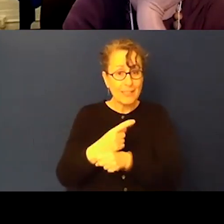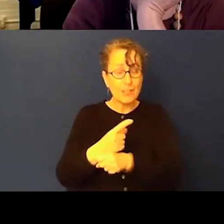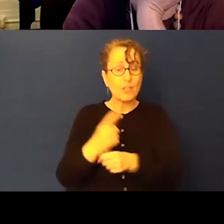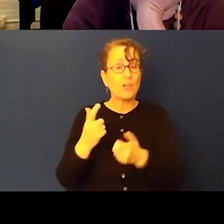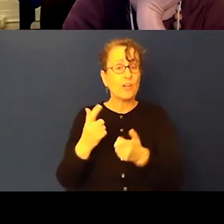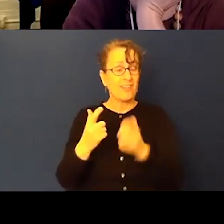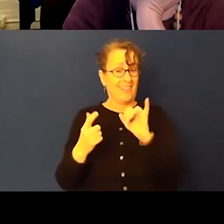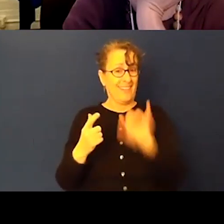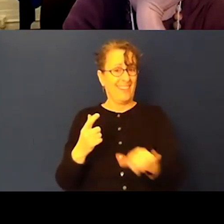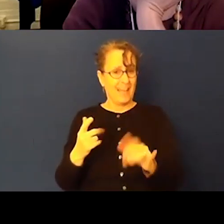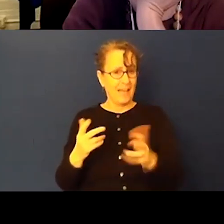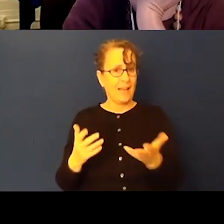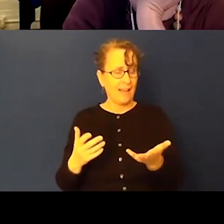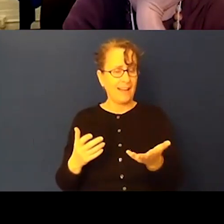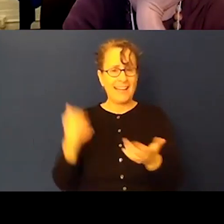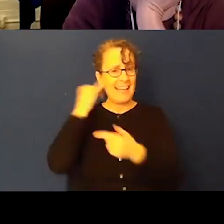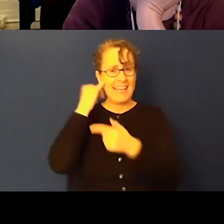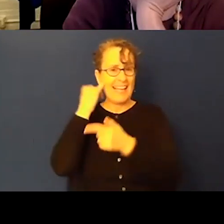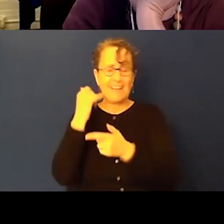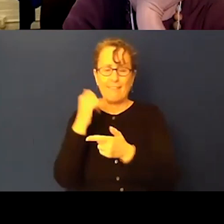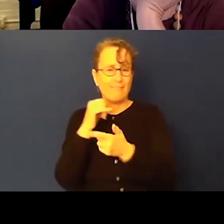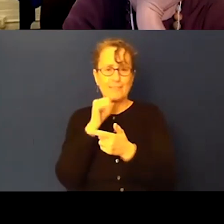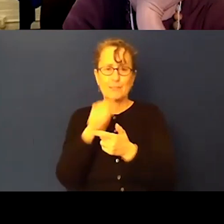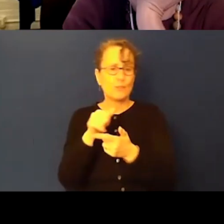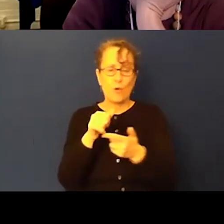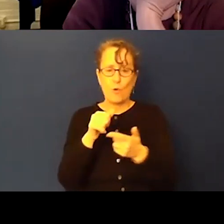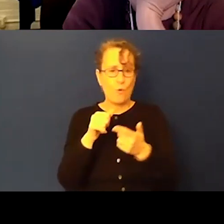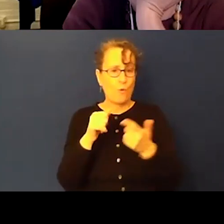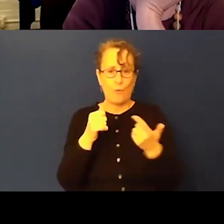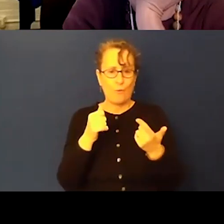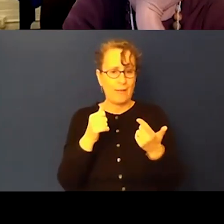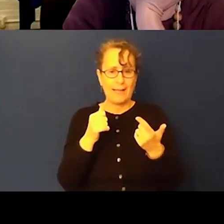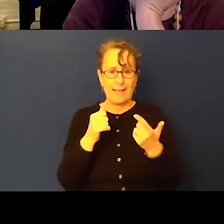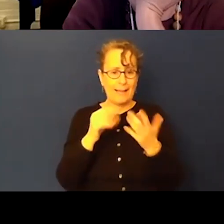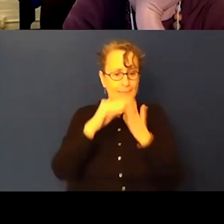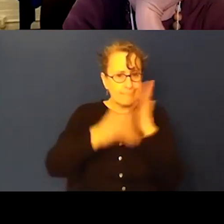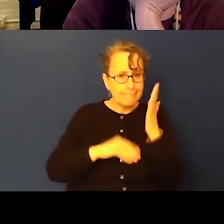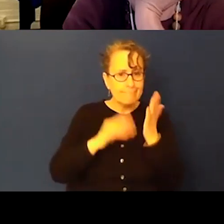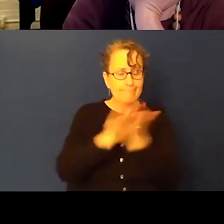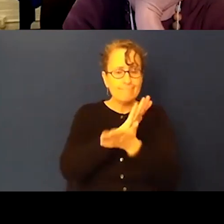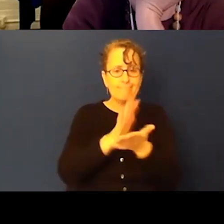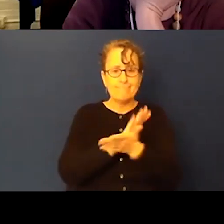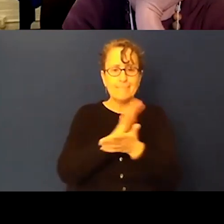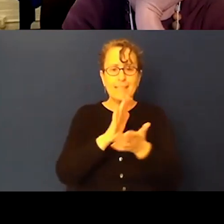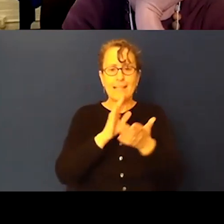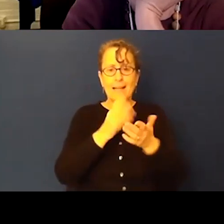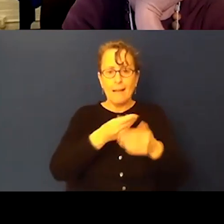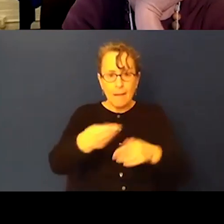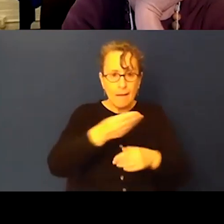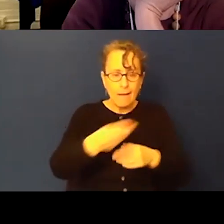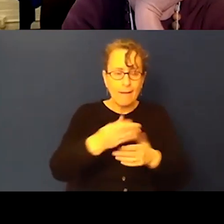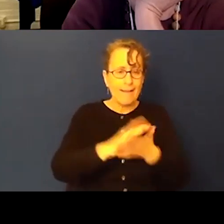oh, okay, so this is what it costs in the first year. And maybe then the next year we could sort of budget for it